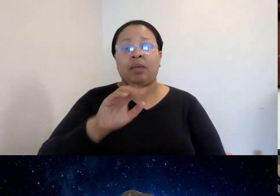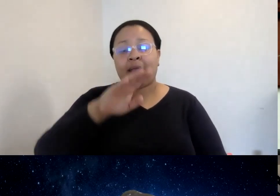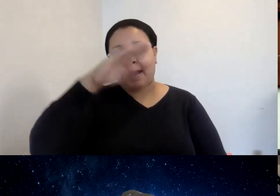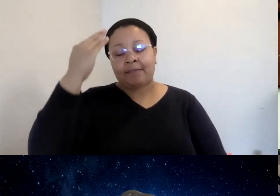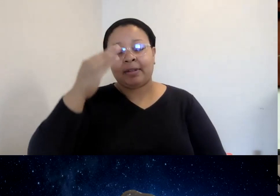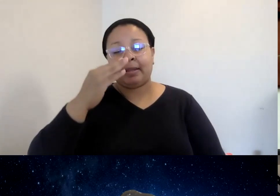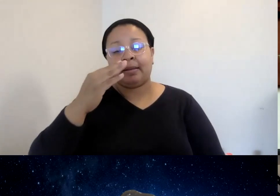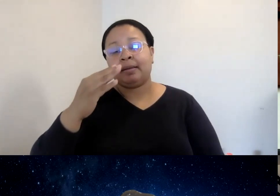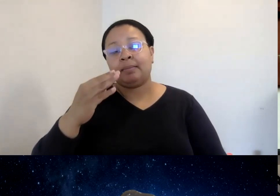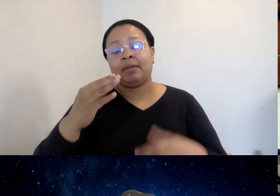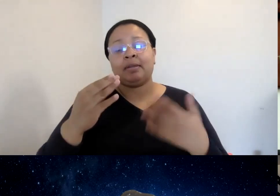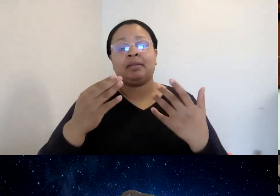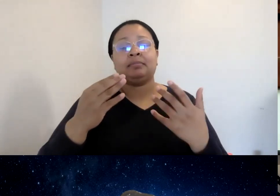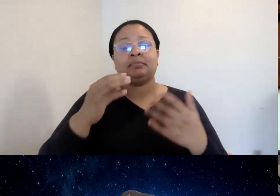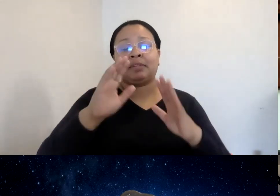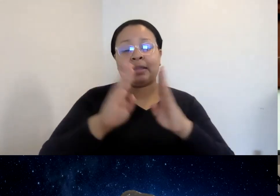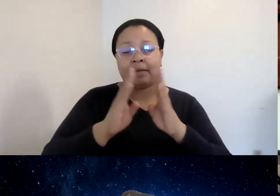for Disabilities Facebook page.